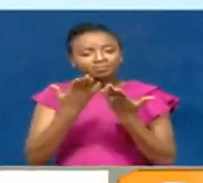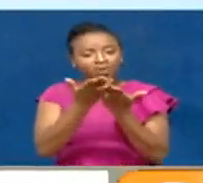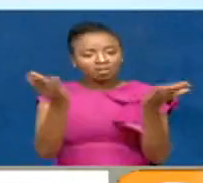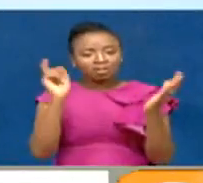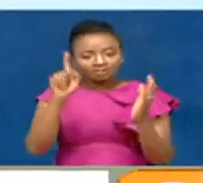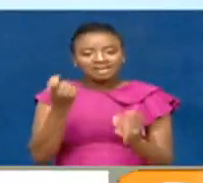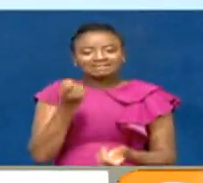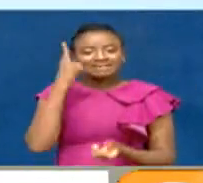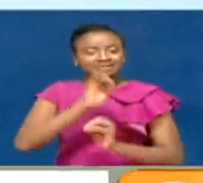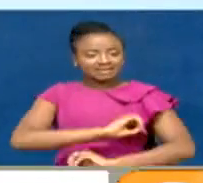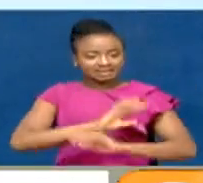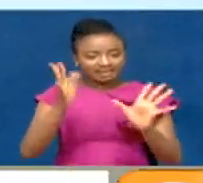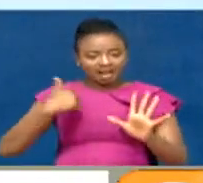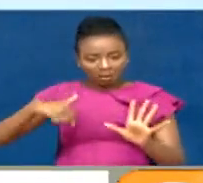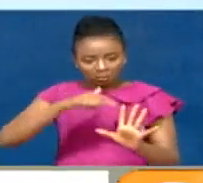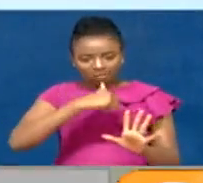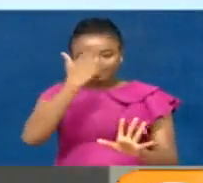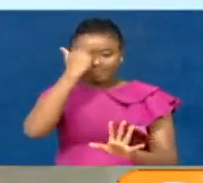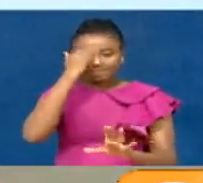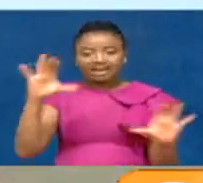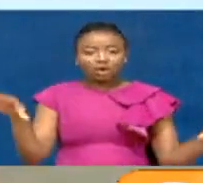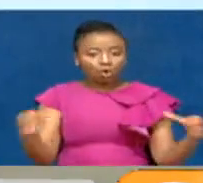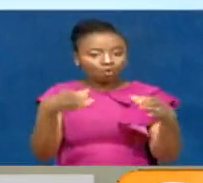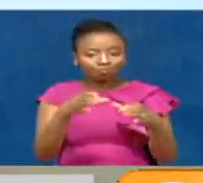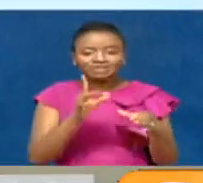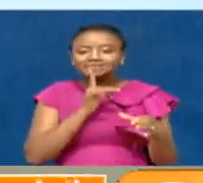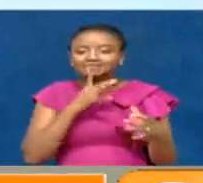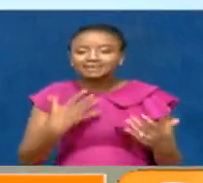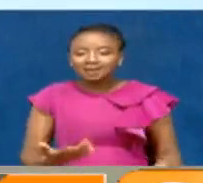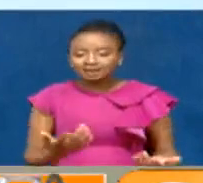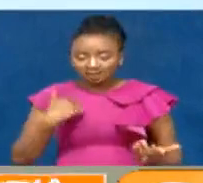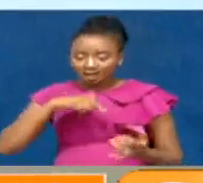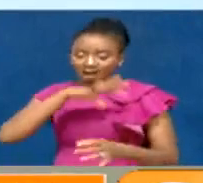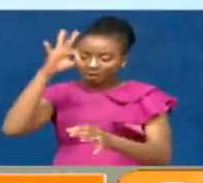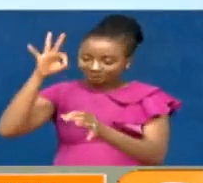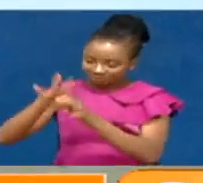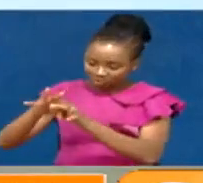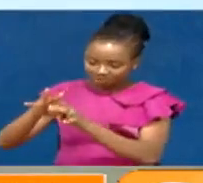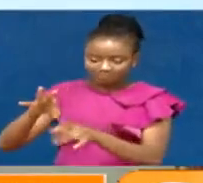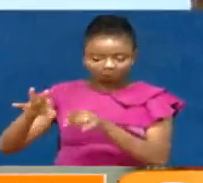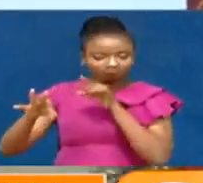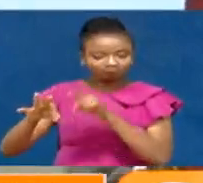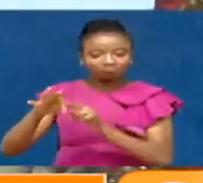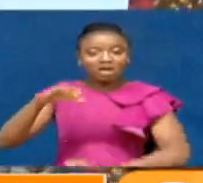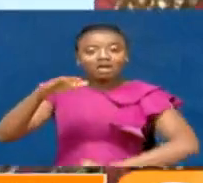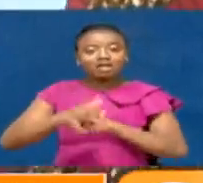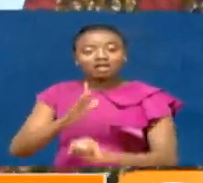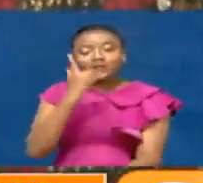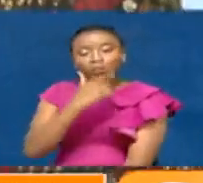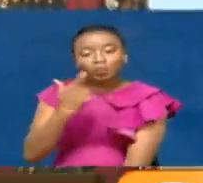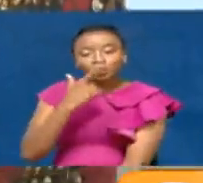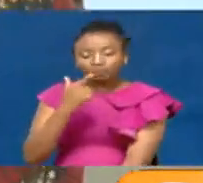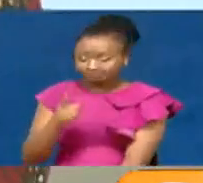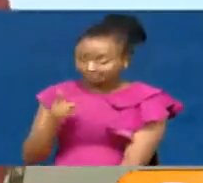wazi kwamba sisi kama Maa Nation tumesema kwamba kura yetu yote iko kwa